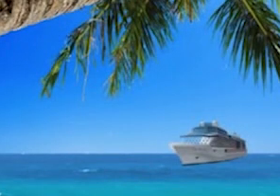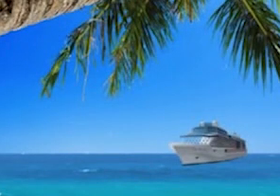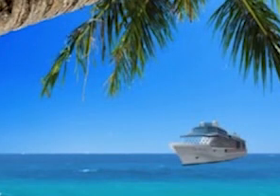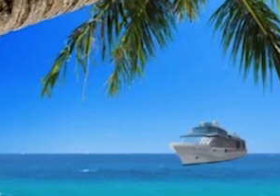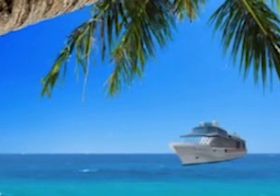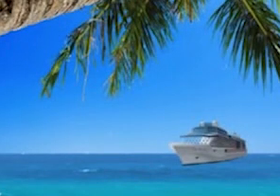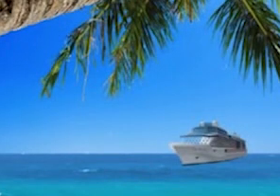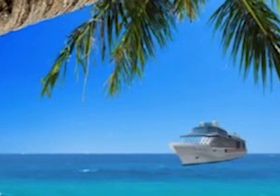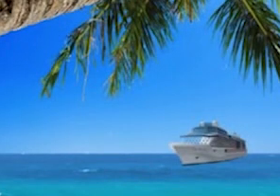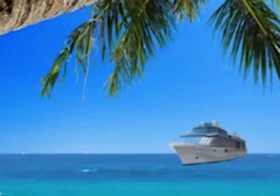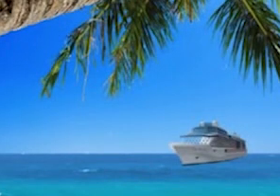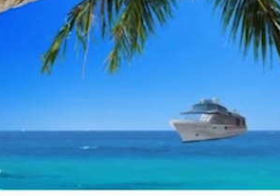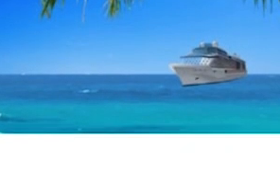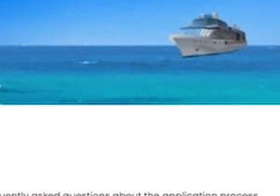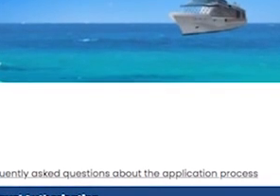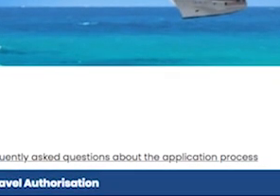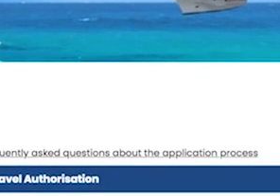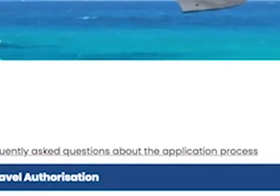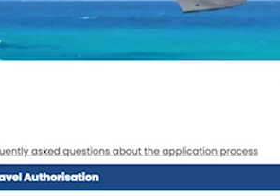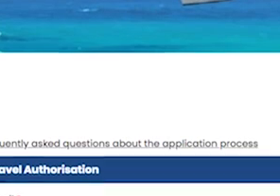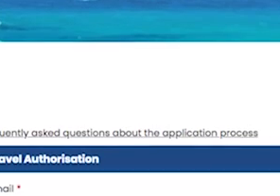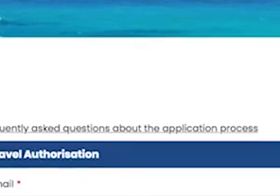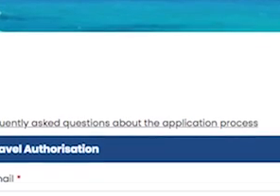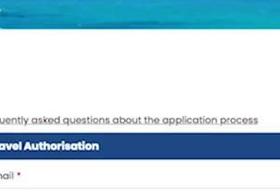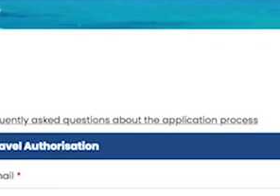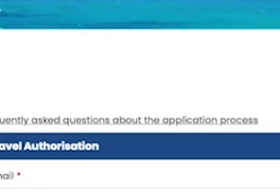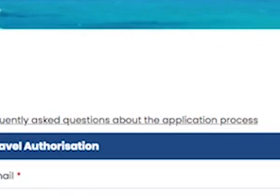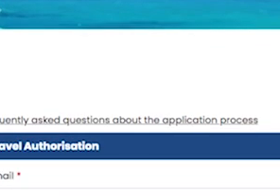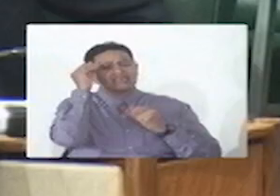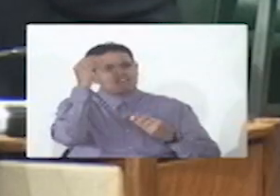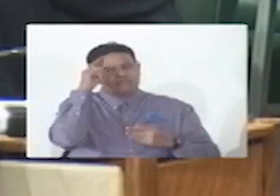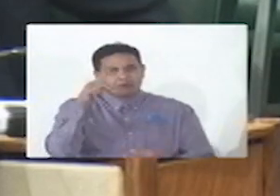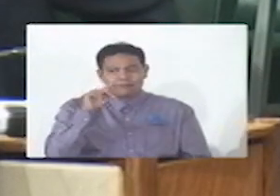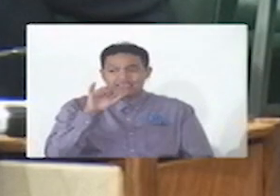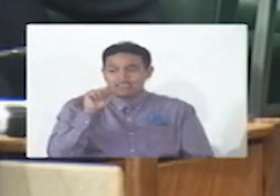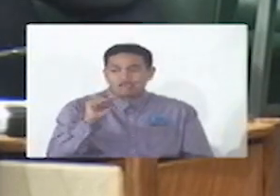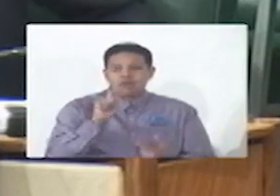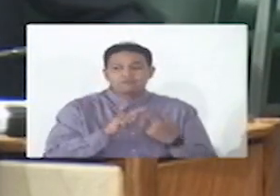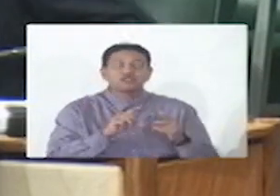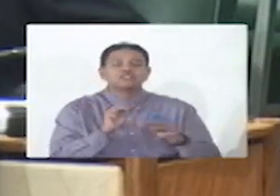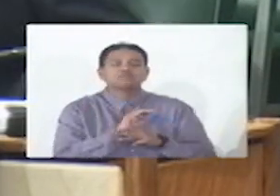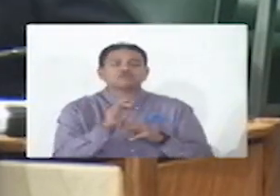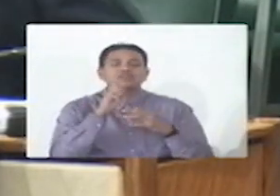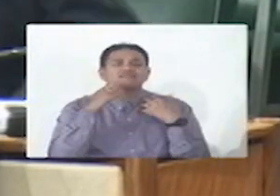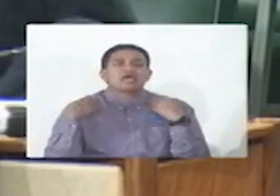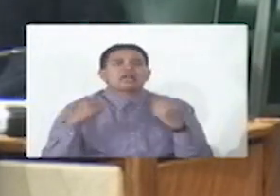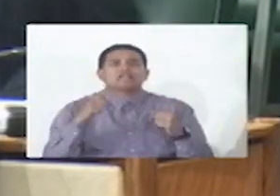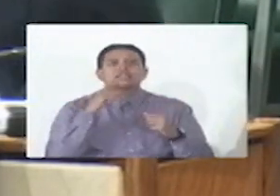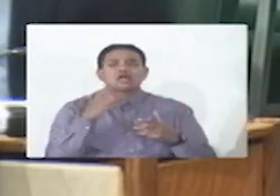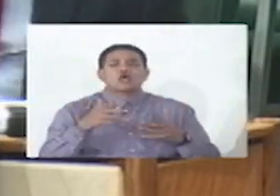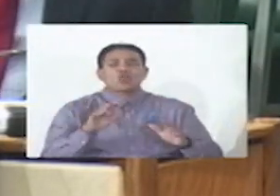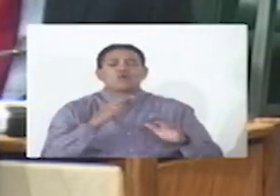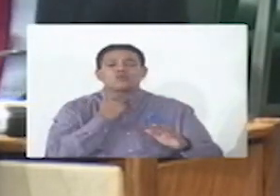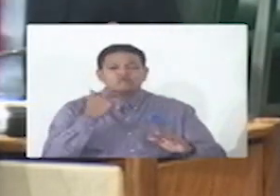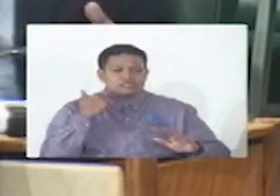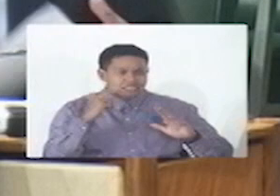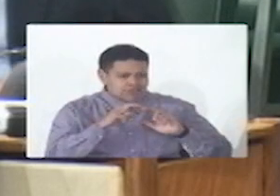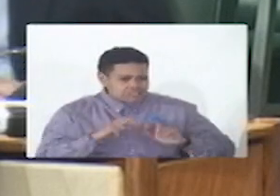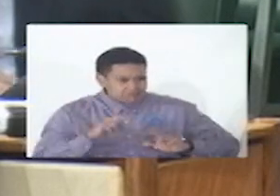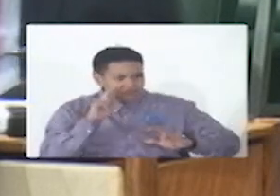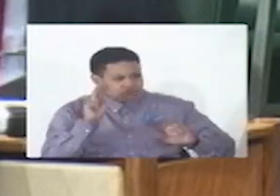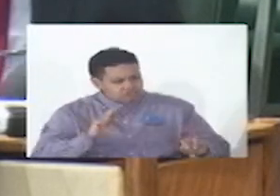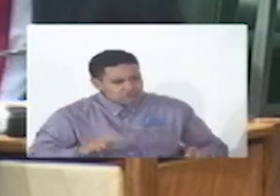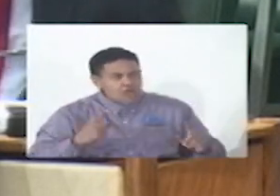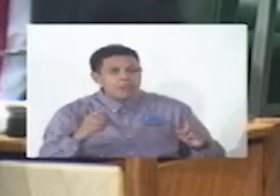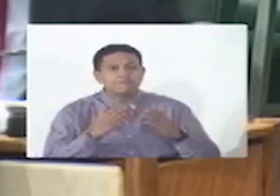application process which brings together critical information for PICA and the Ministry of Health that allow a risk assessment to be done